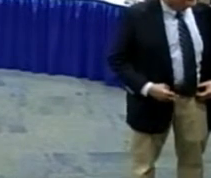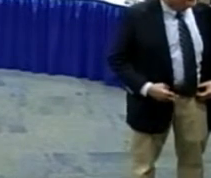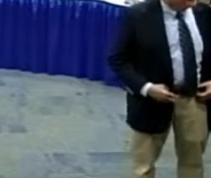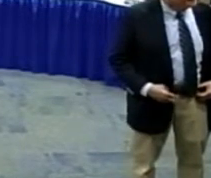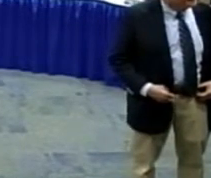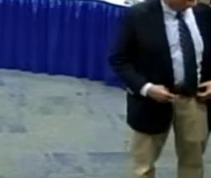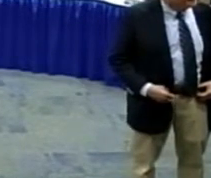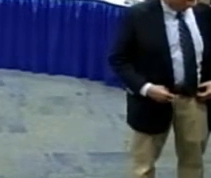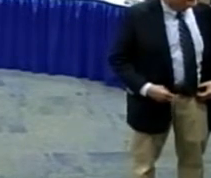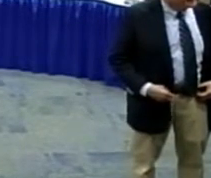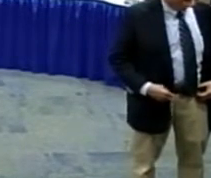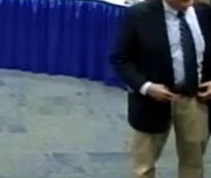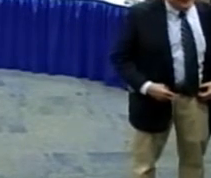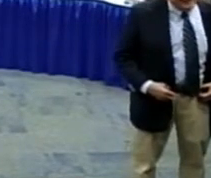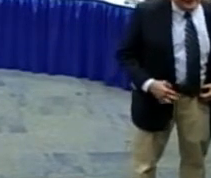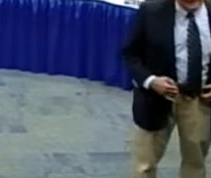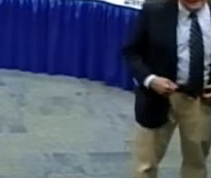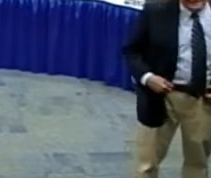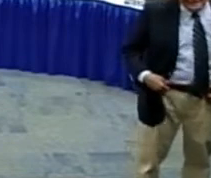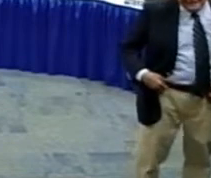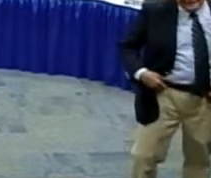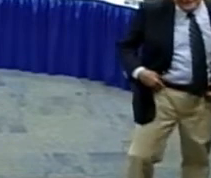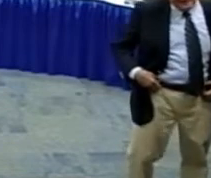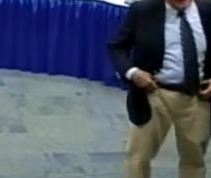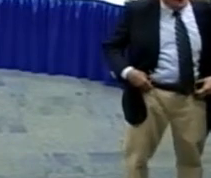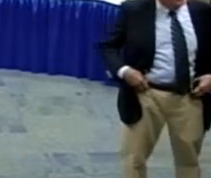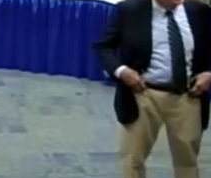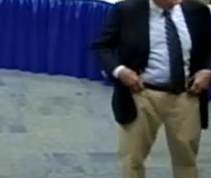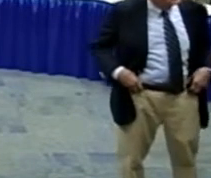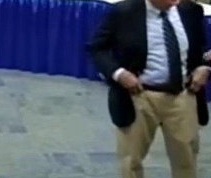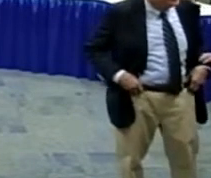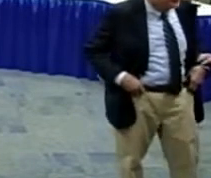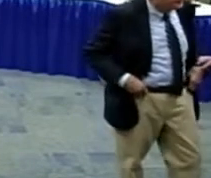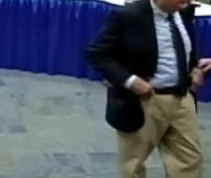Bobby's very comfortable. Yeah, the lobby's good.